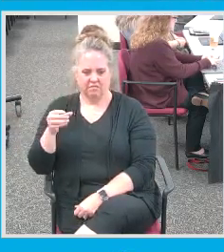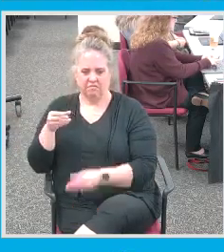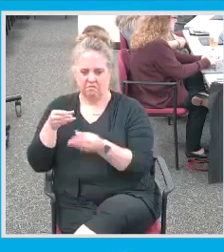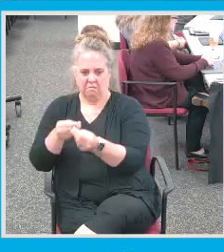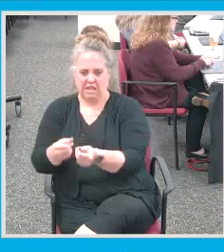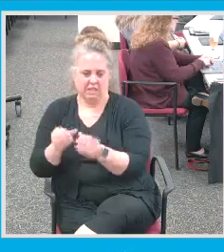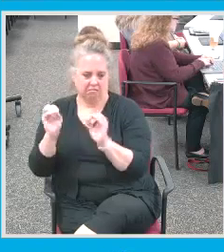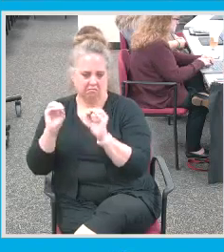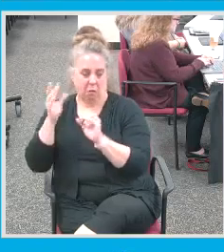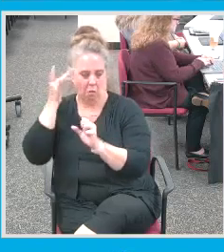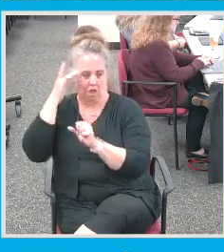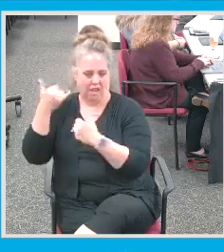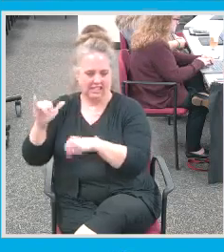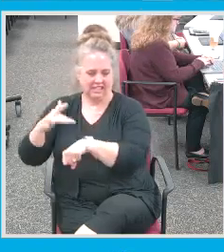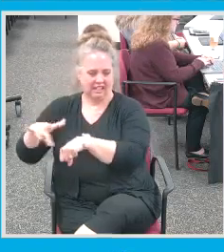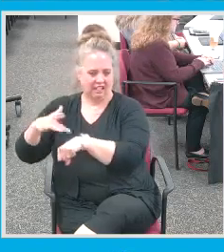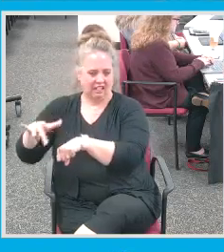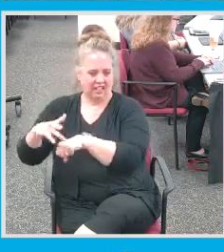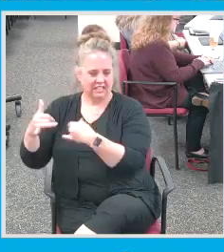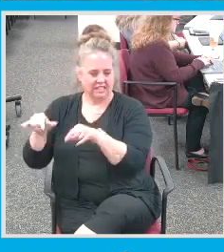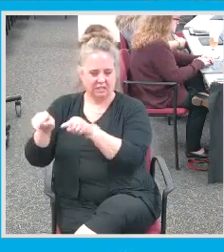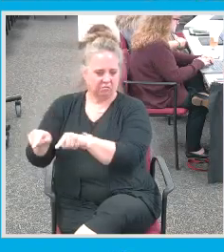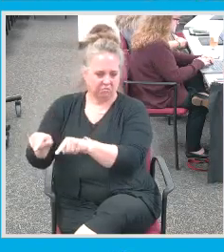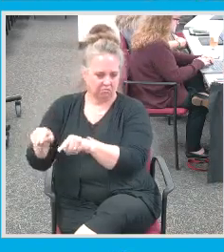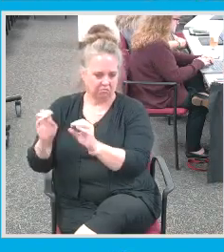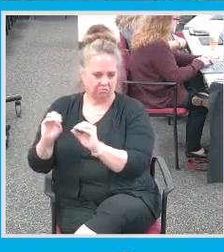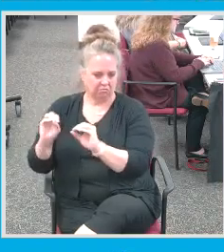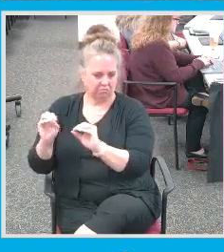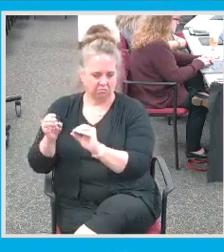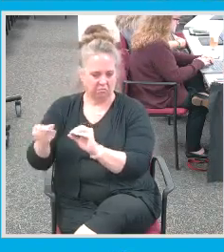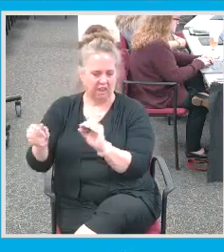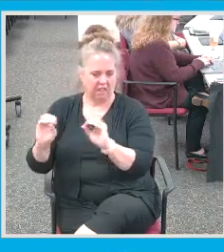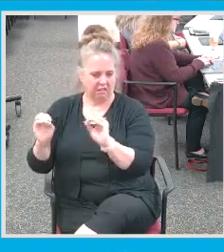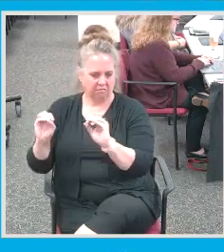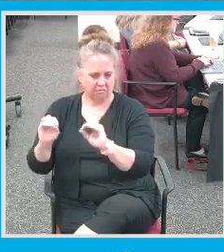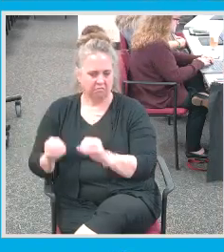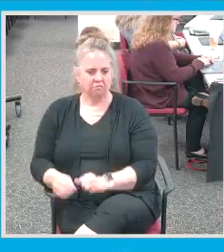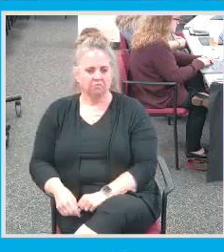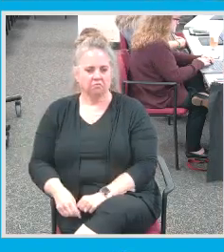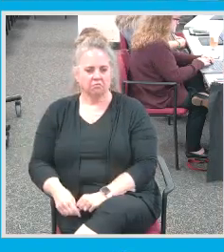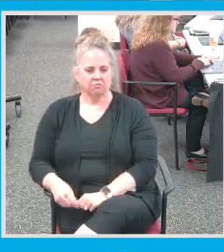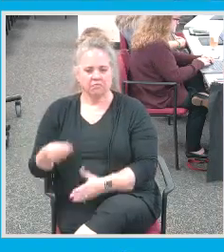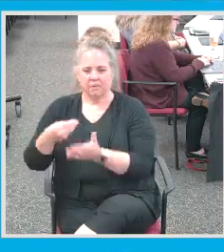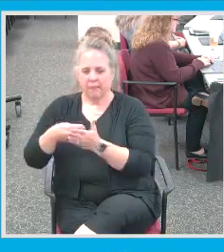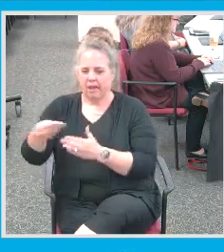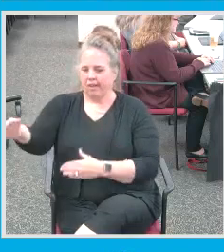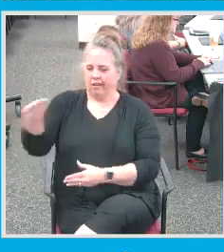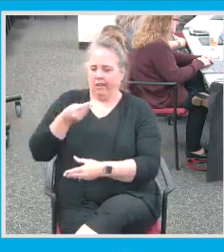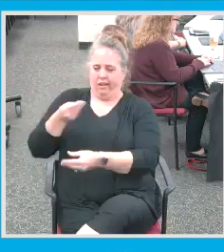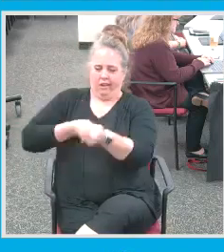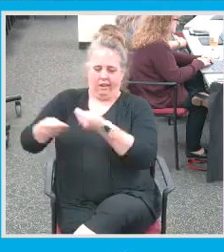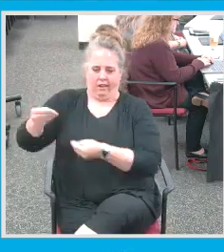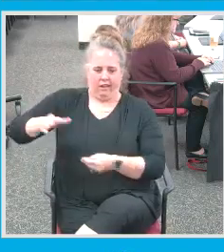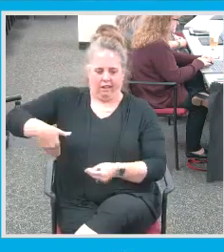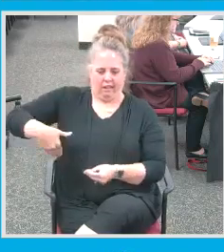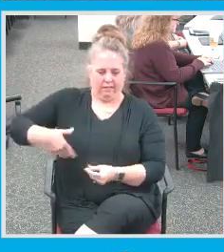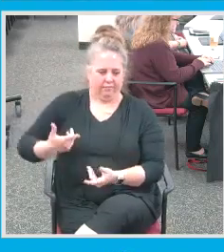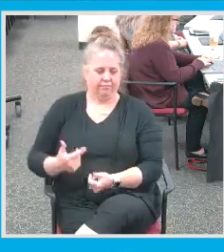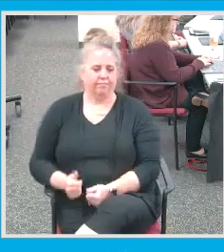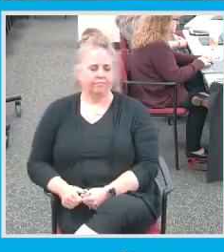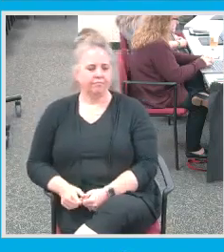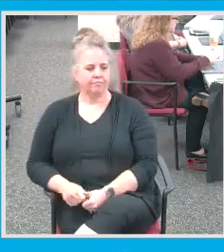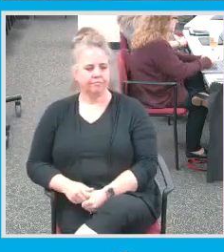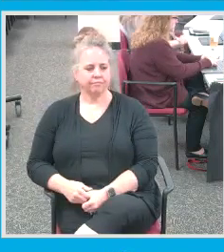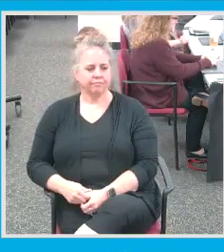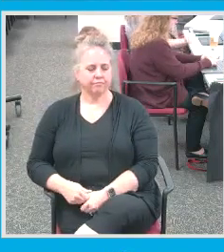operating expenditures that just haven't come in. So a little bit of timing and a little bit of vacancies as well. But like I